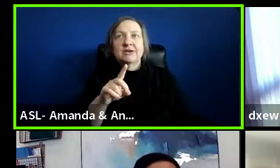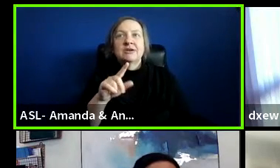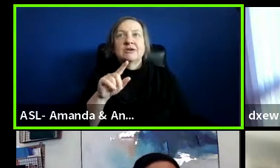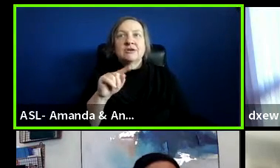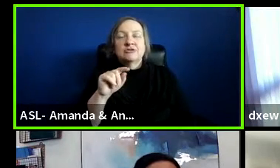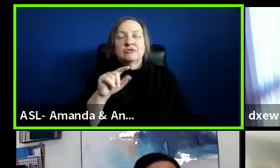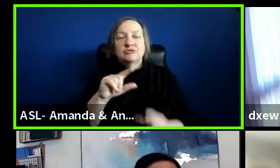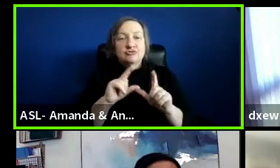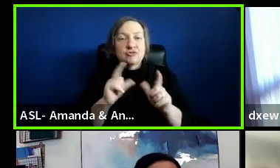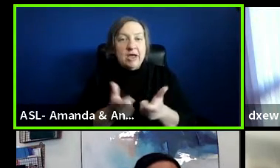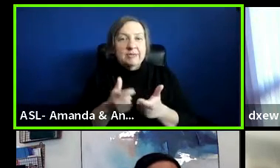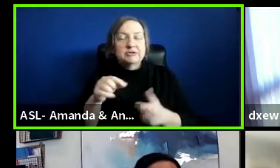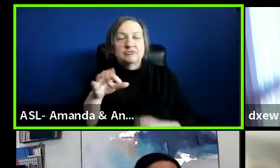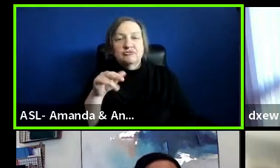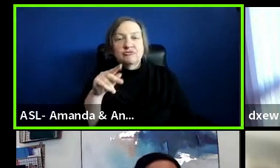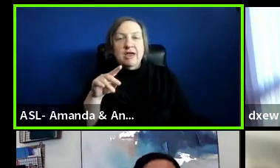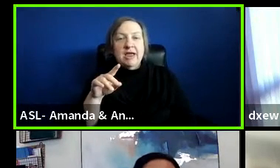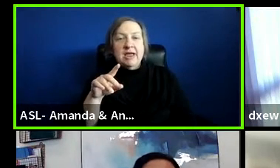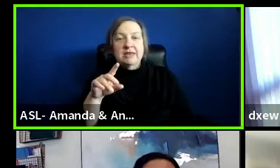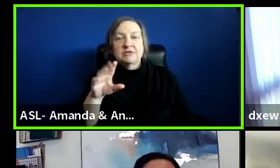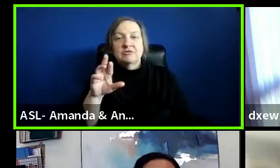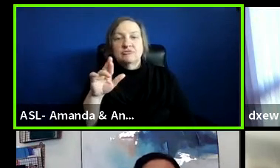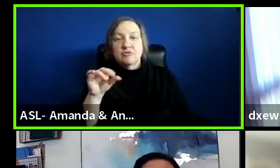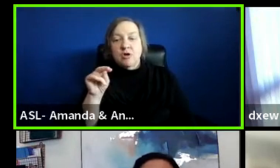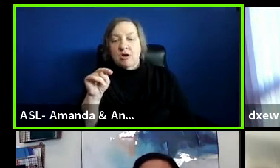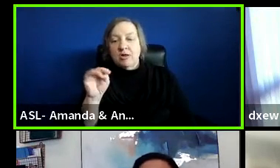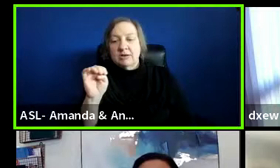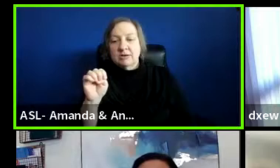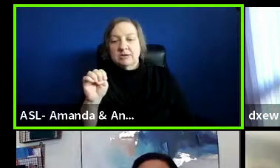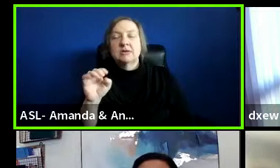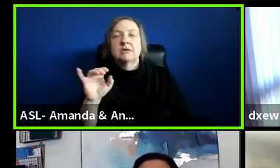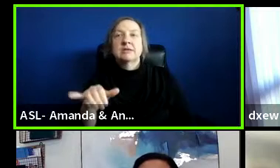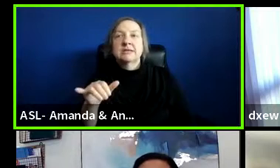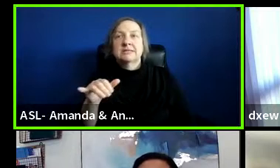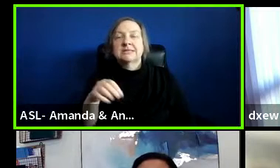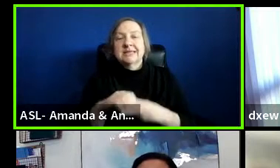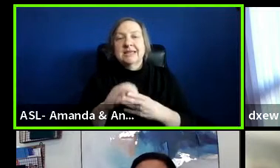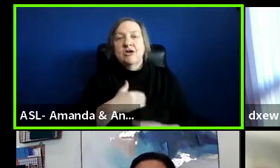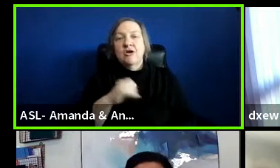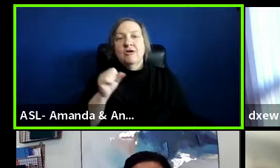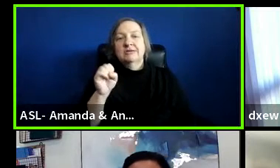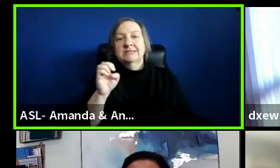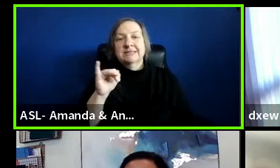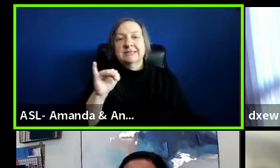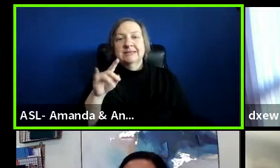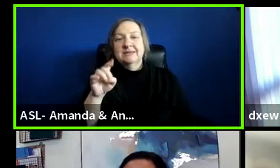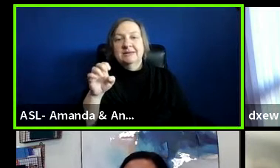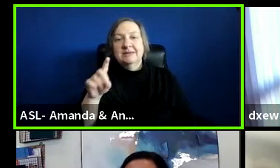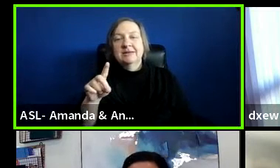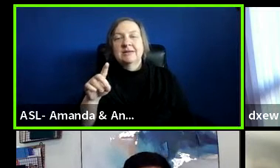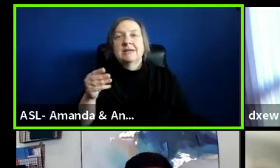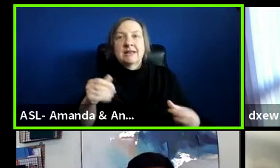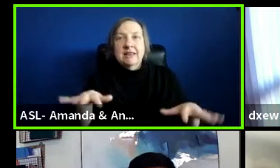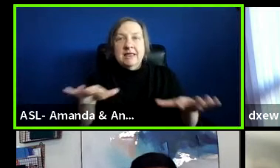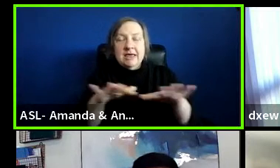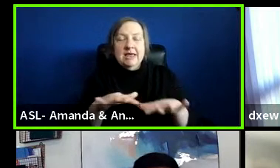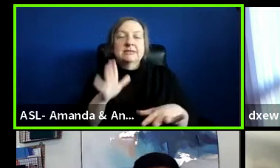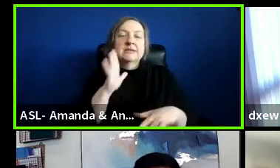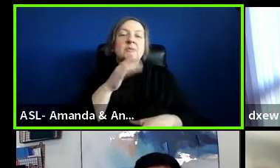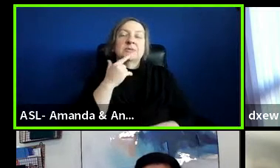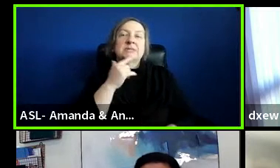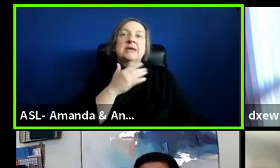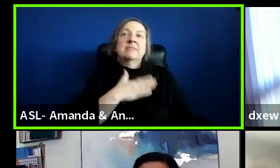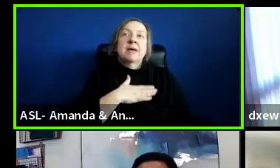Ronde, and this project is within our ceded lands. I would say that my